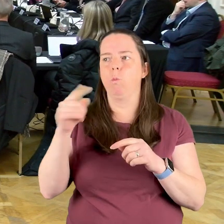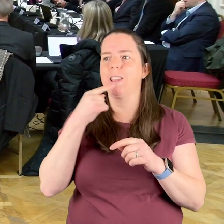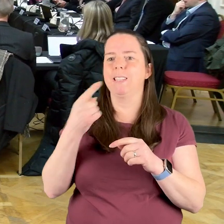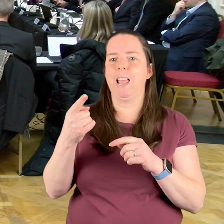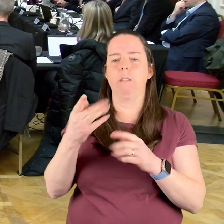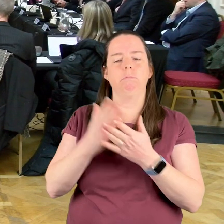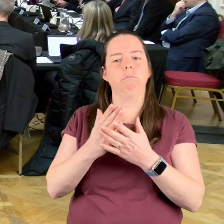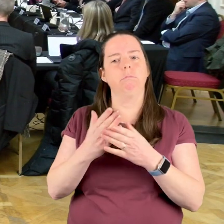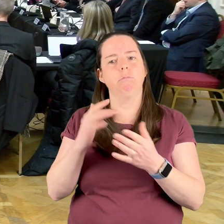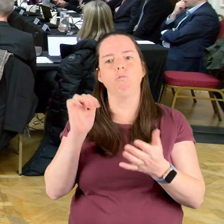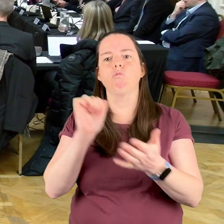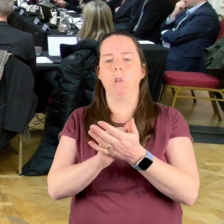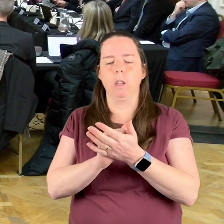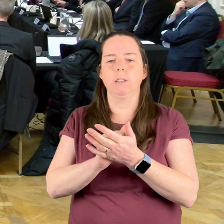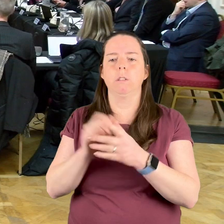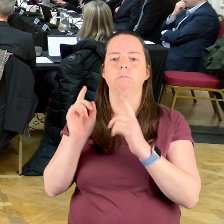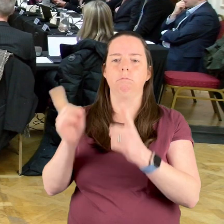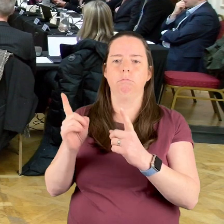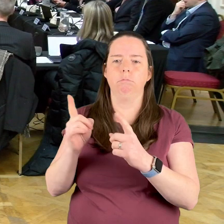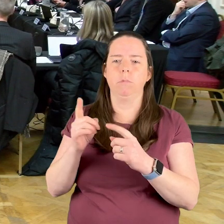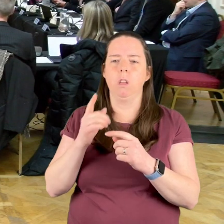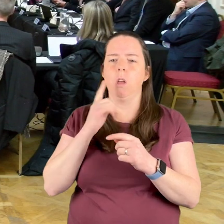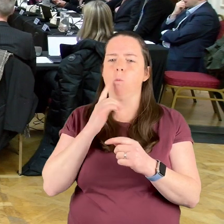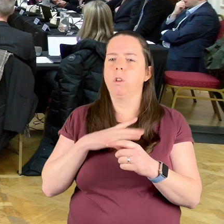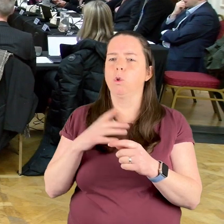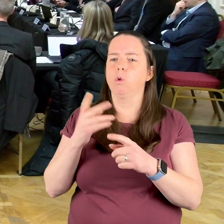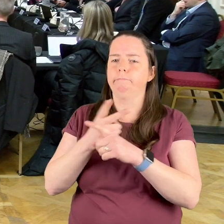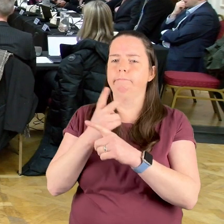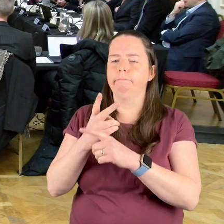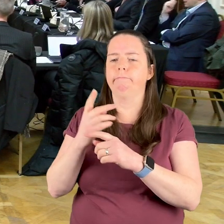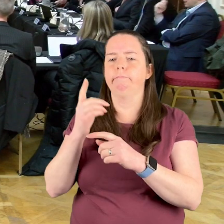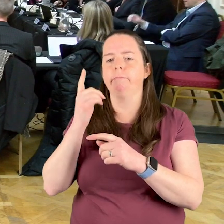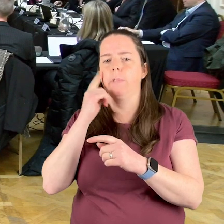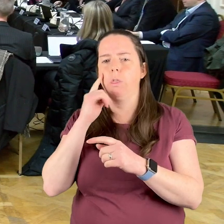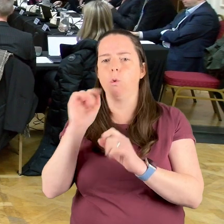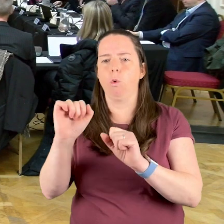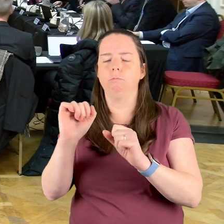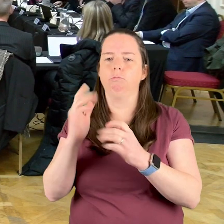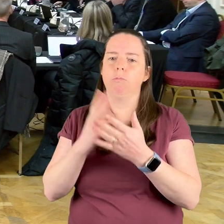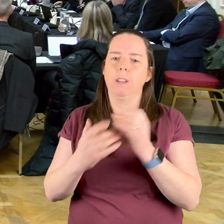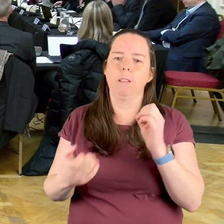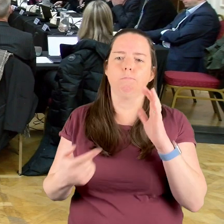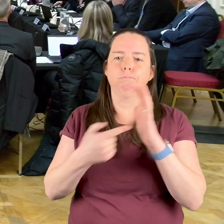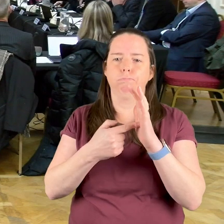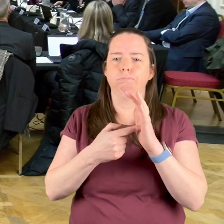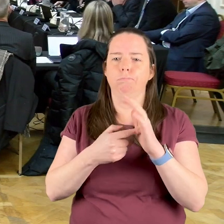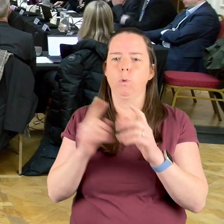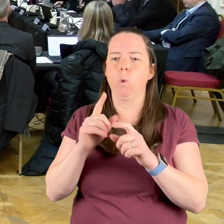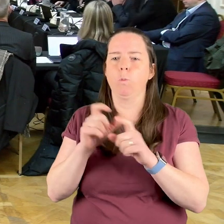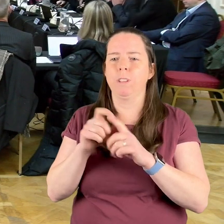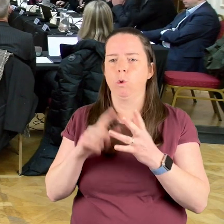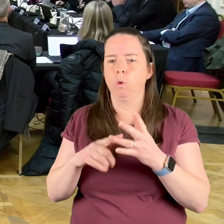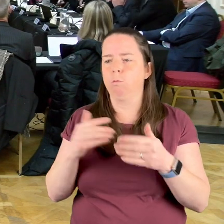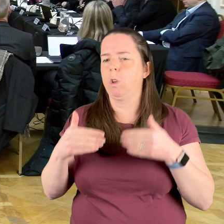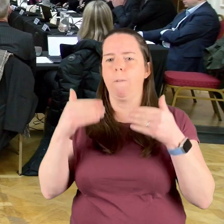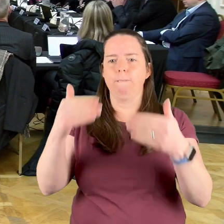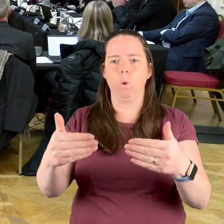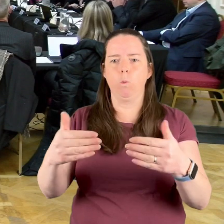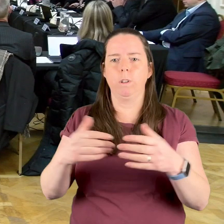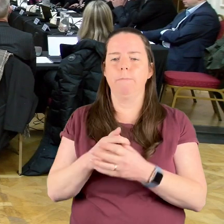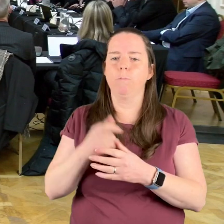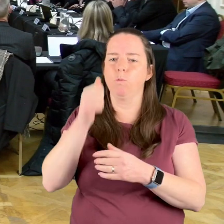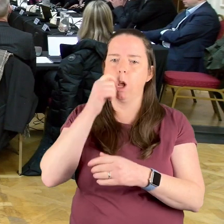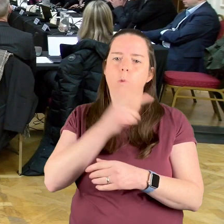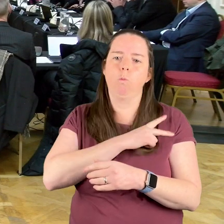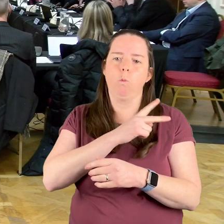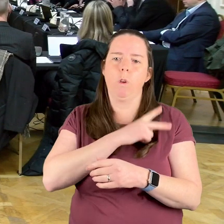digital, so what he said is completely correct. I guess I would echo that thought that it is fundamental to what we do as we go forwards. Maybe